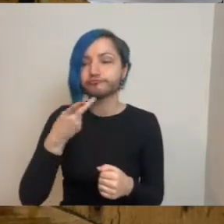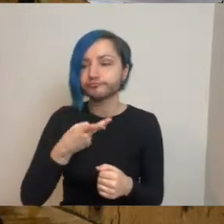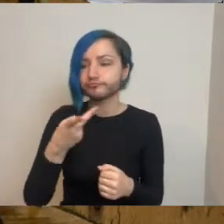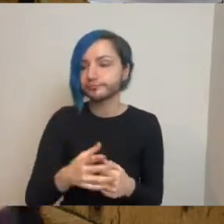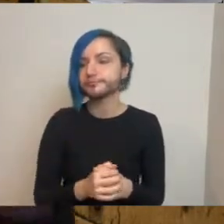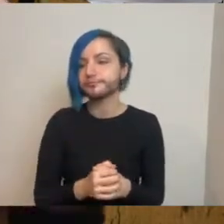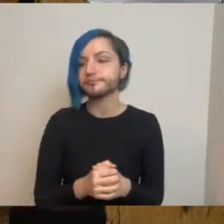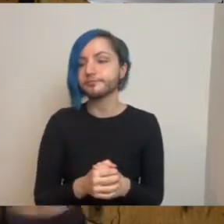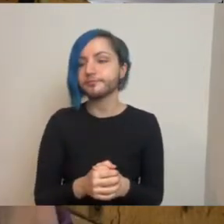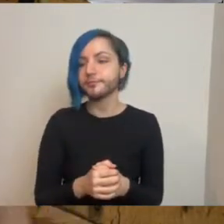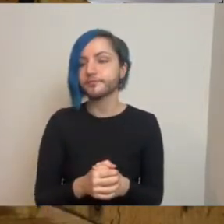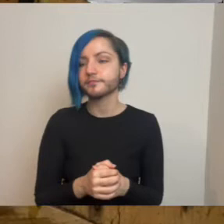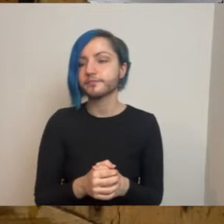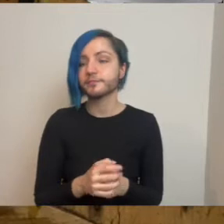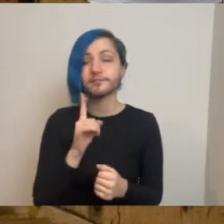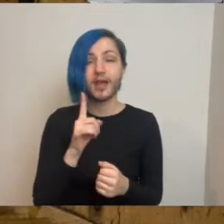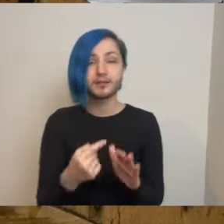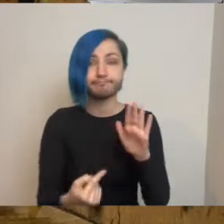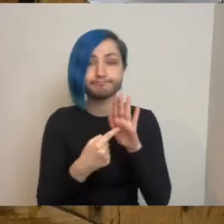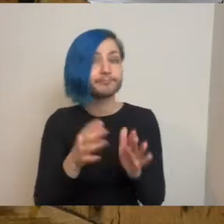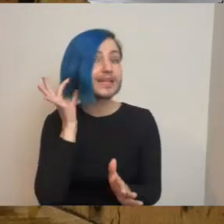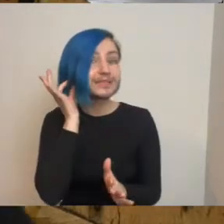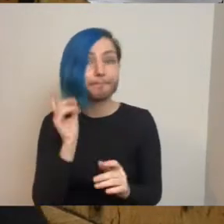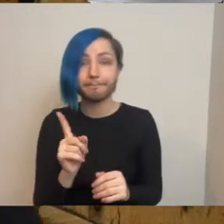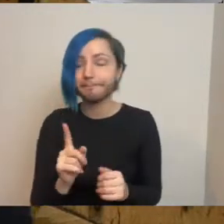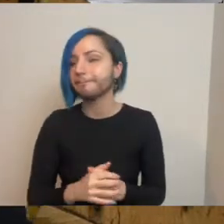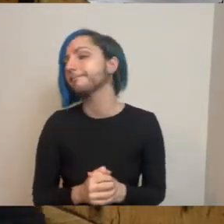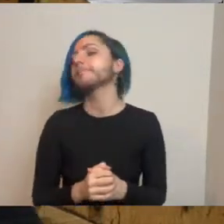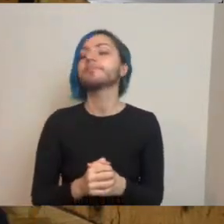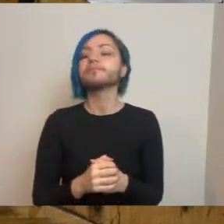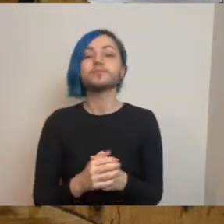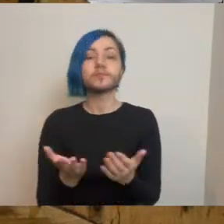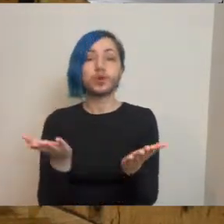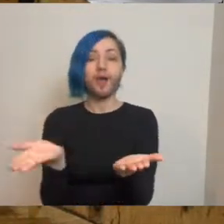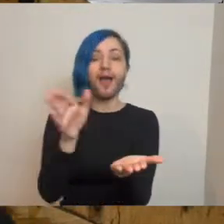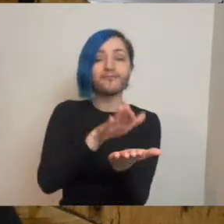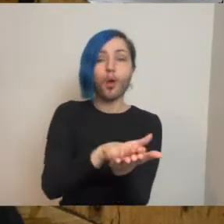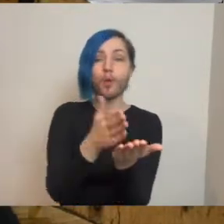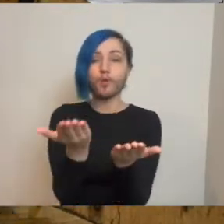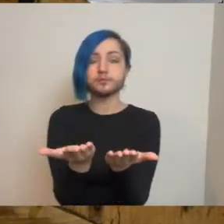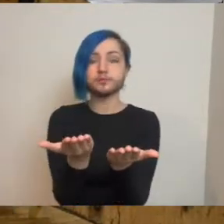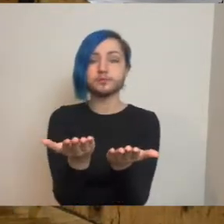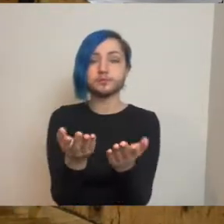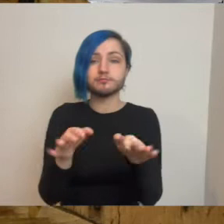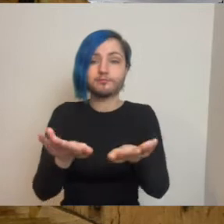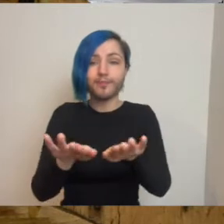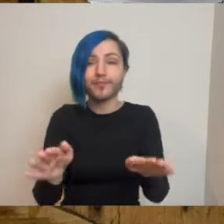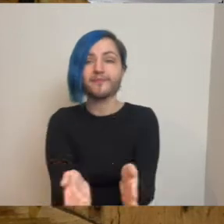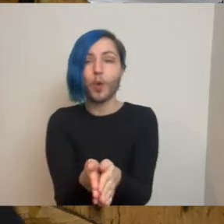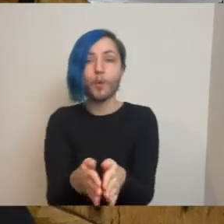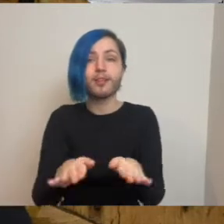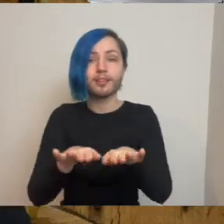and then in half again, and here's a tip. You want to, when you fold it both ways. Don't just fold it one